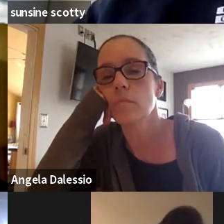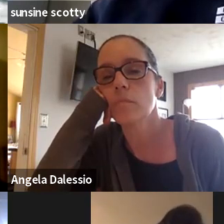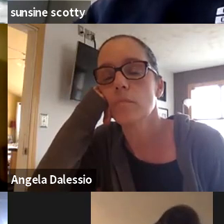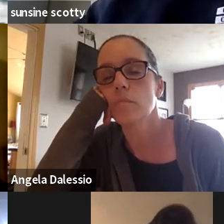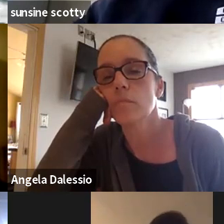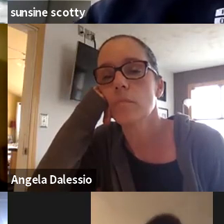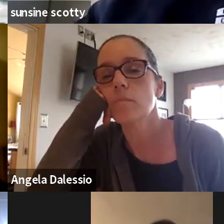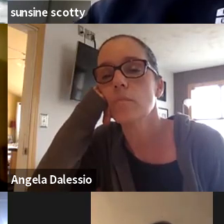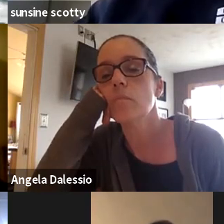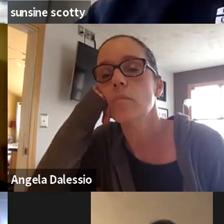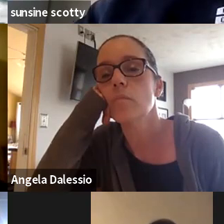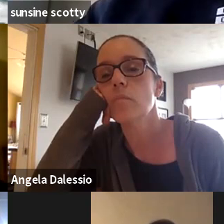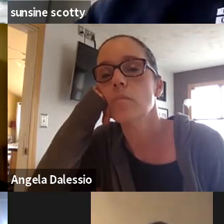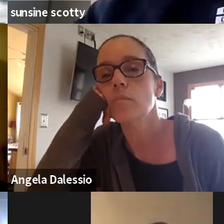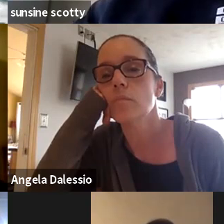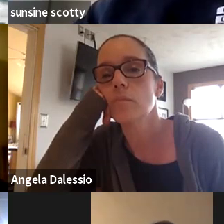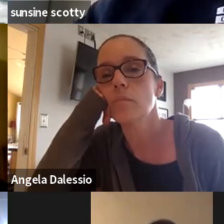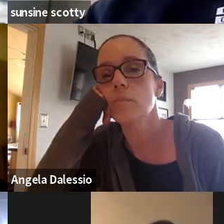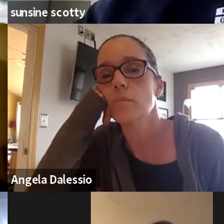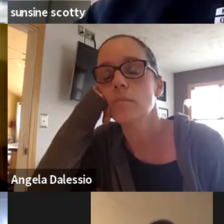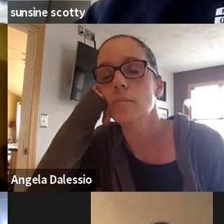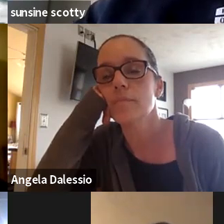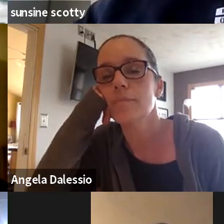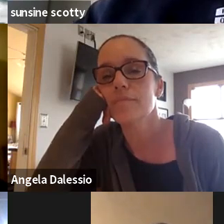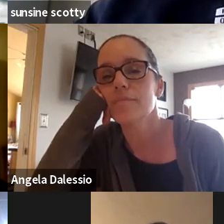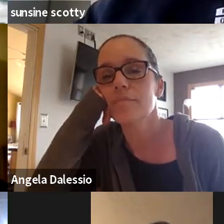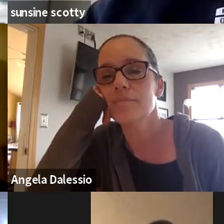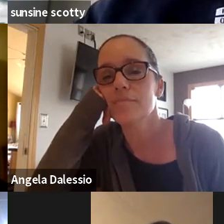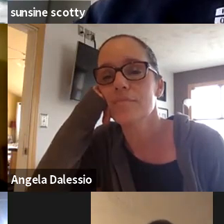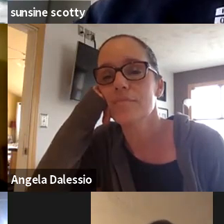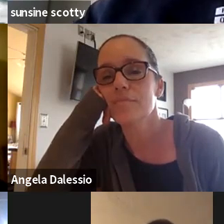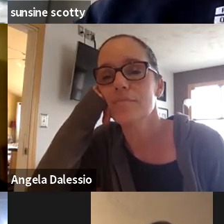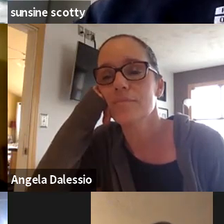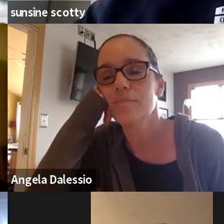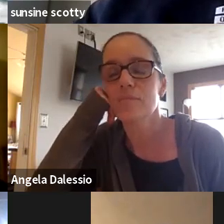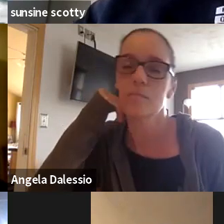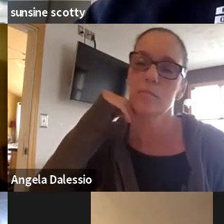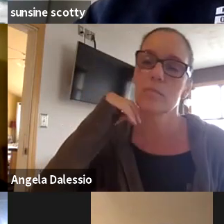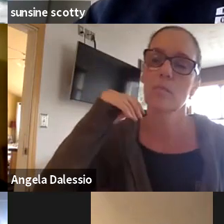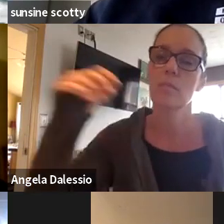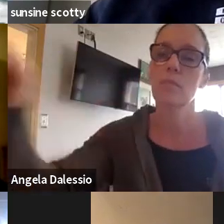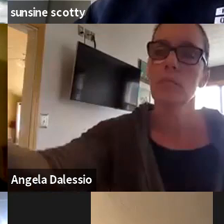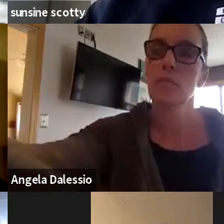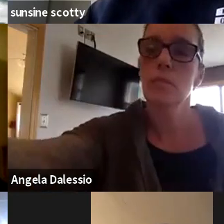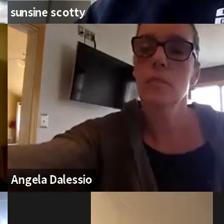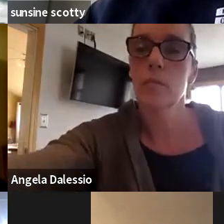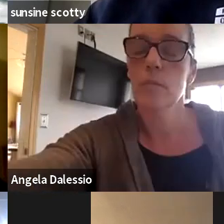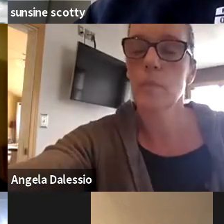Oh, you just gave us an idea. He's very important. Because if there wasn't people